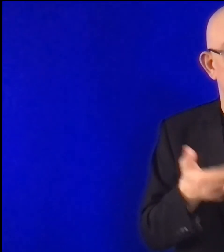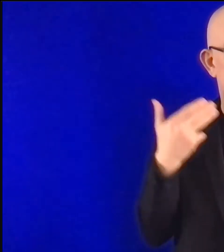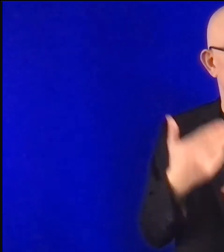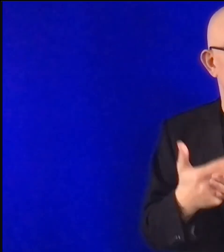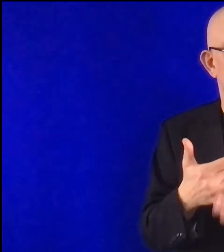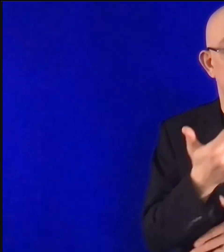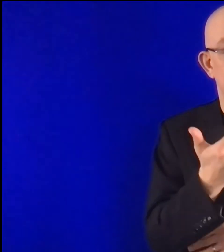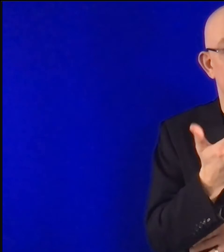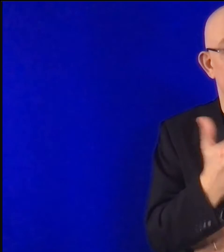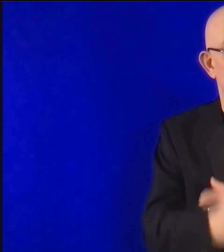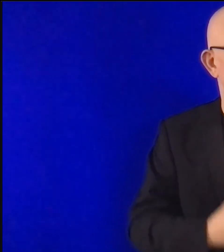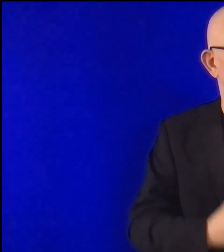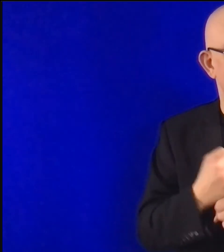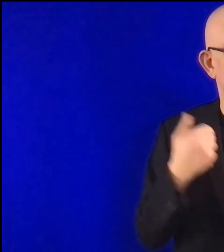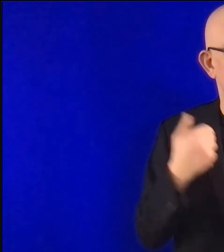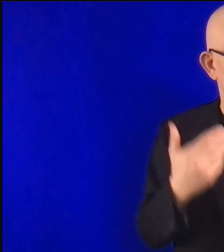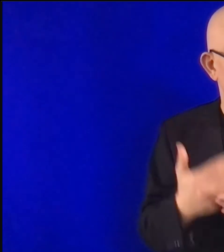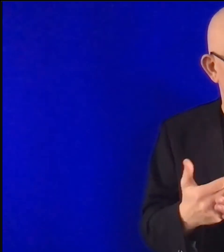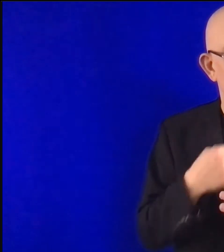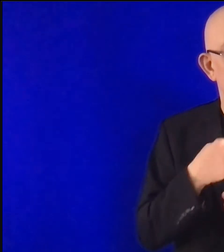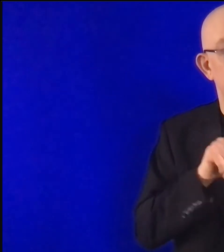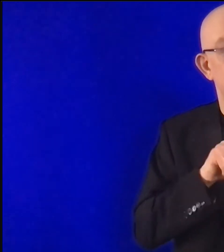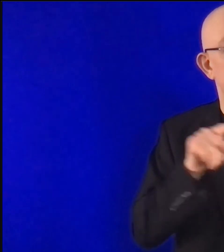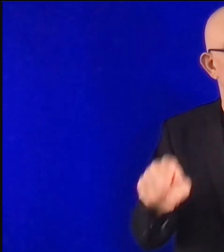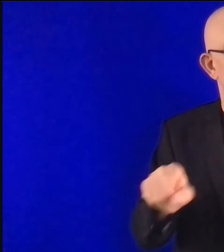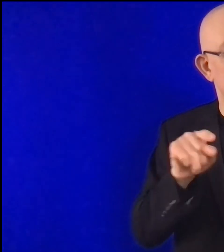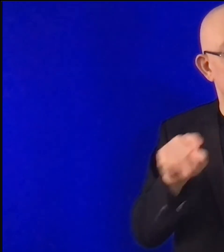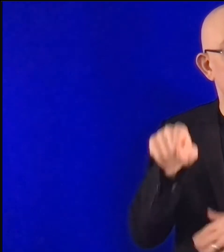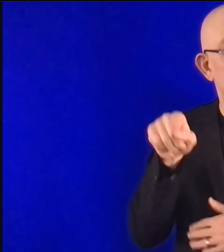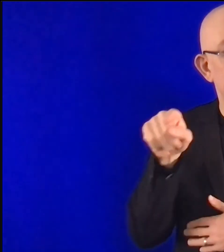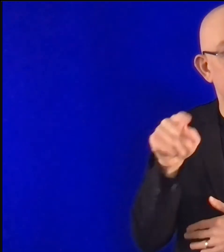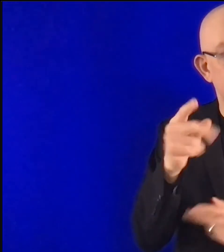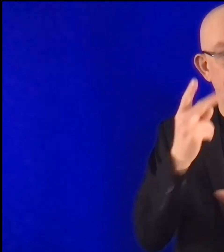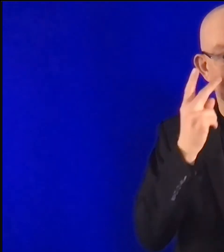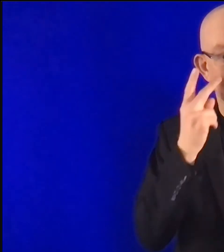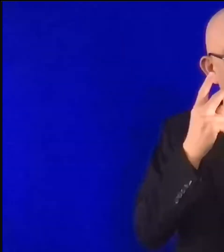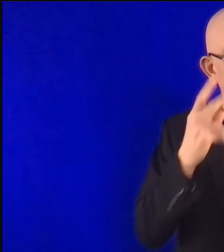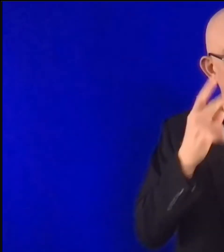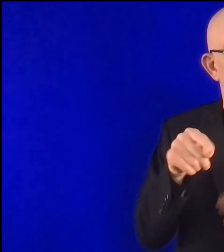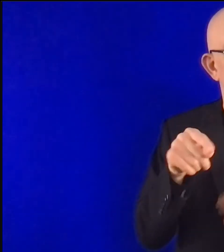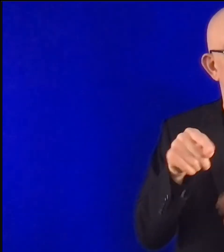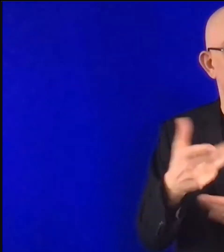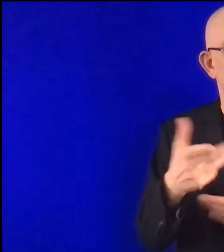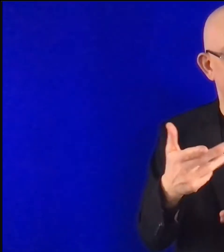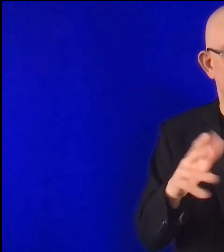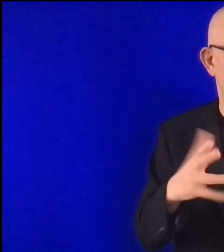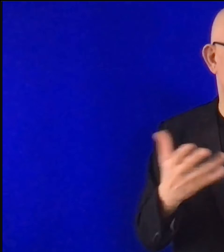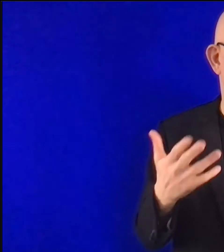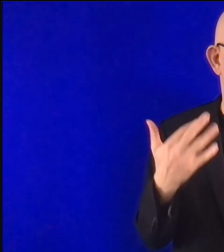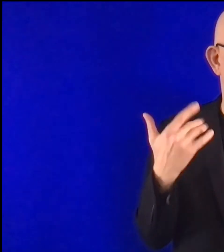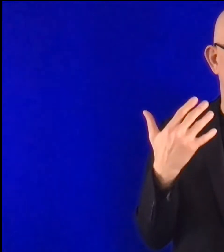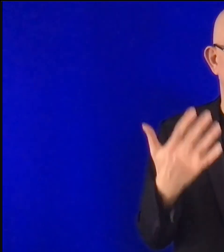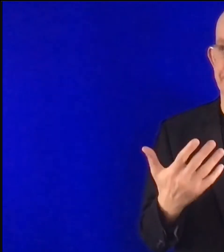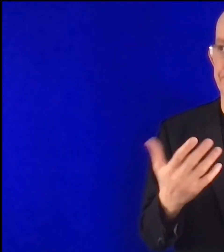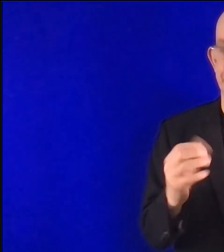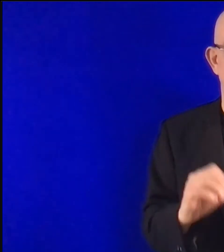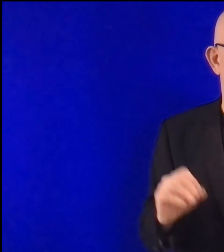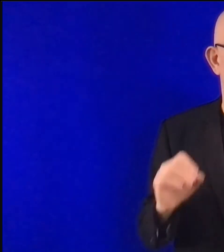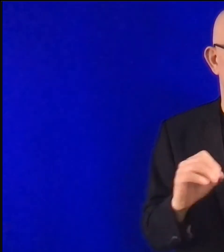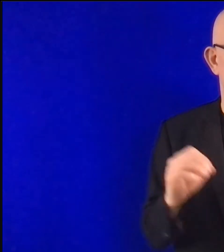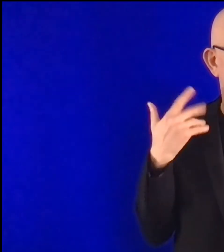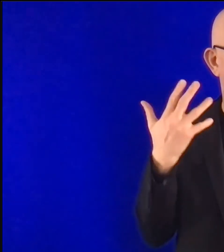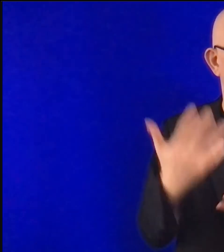of the pandemic and also the lack of caregiver service, as my mom is my